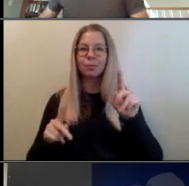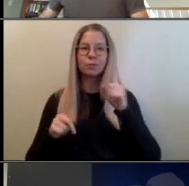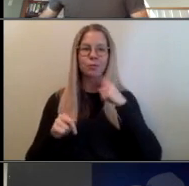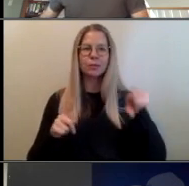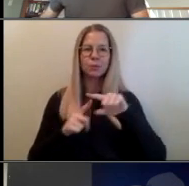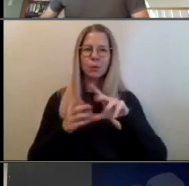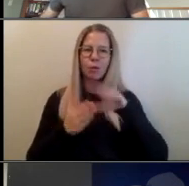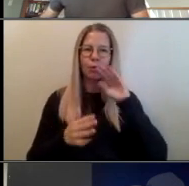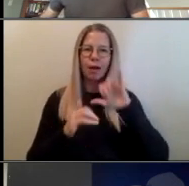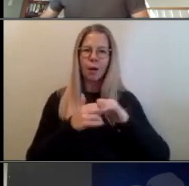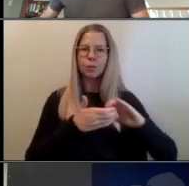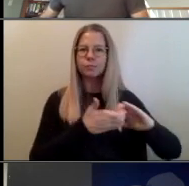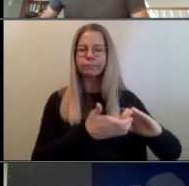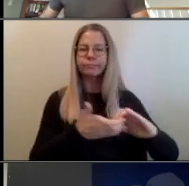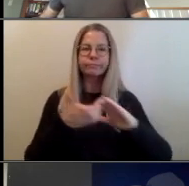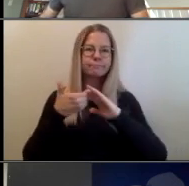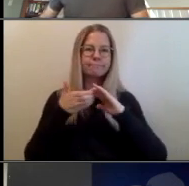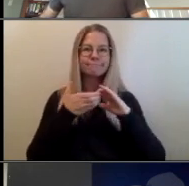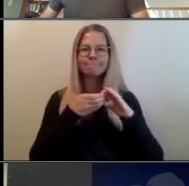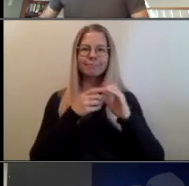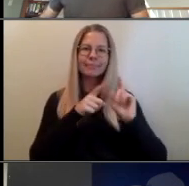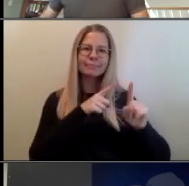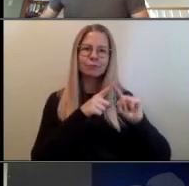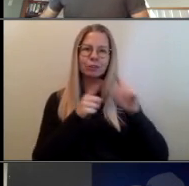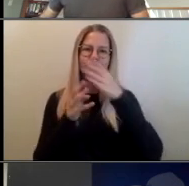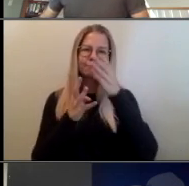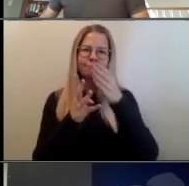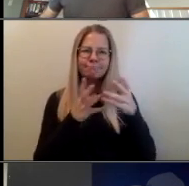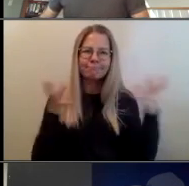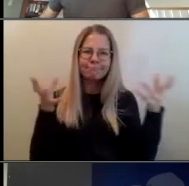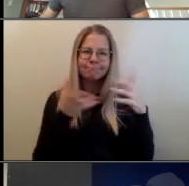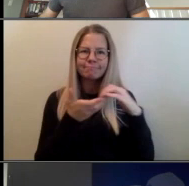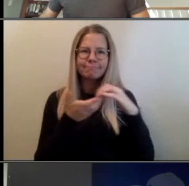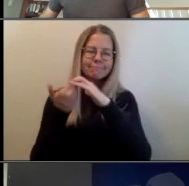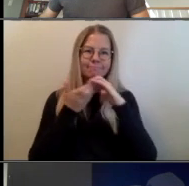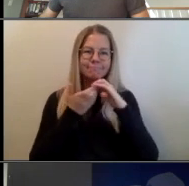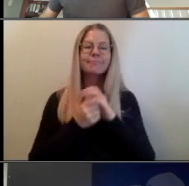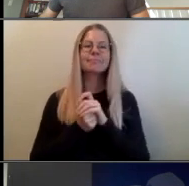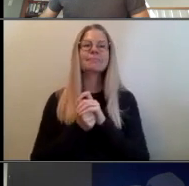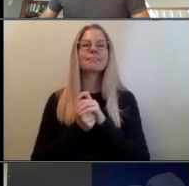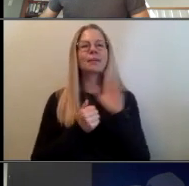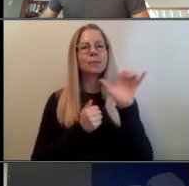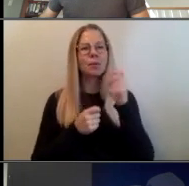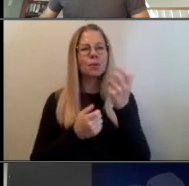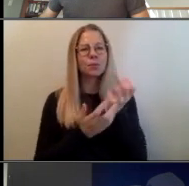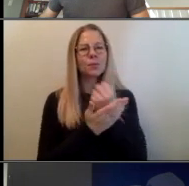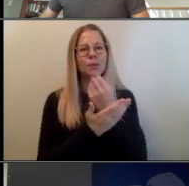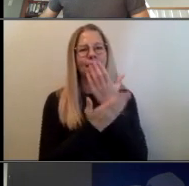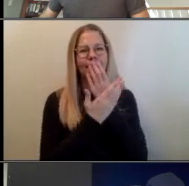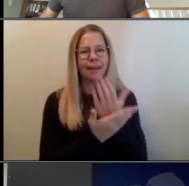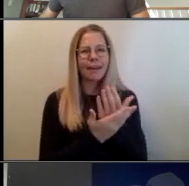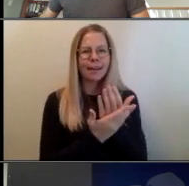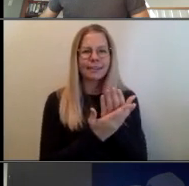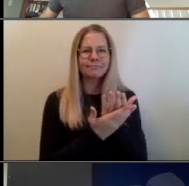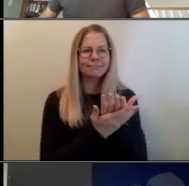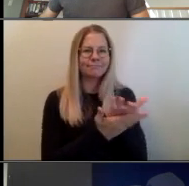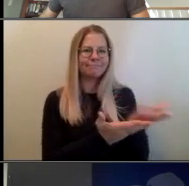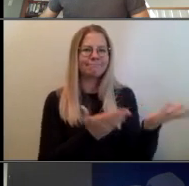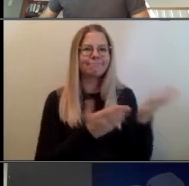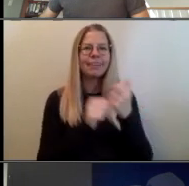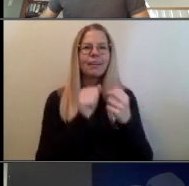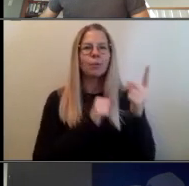together differently. And I would be amiss not to thank the crew that's always behind the